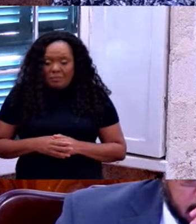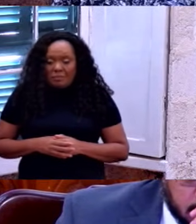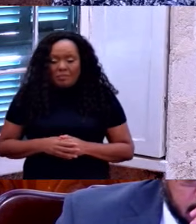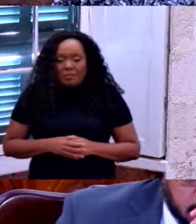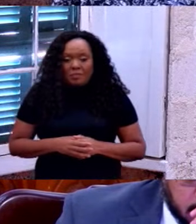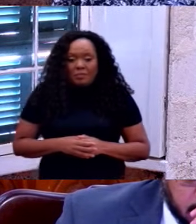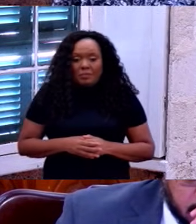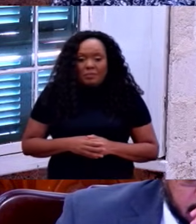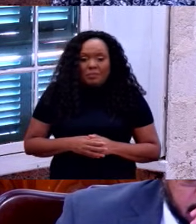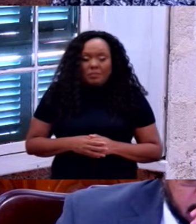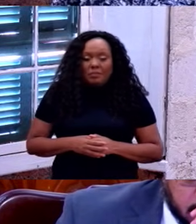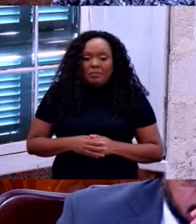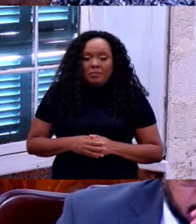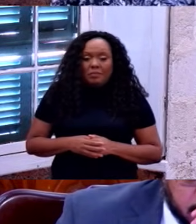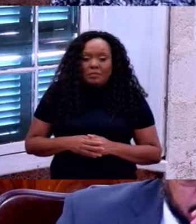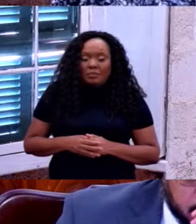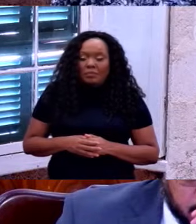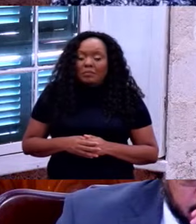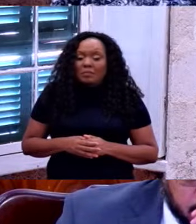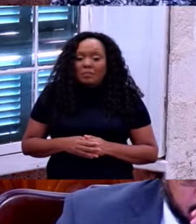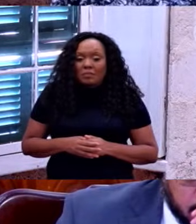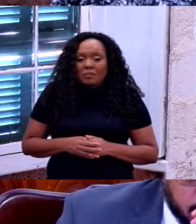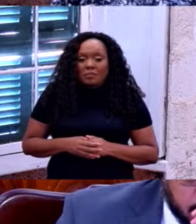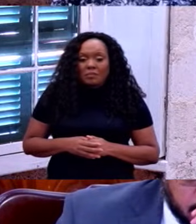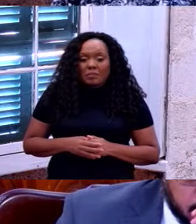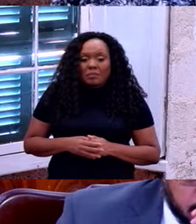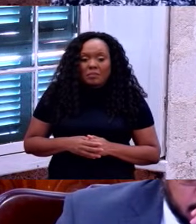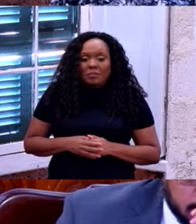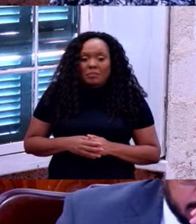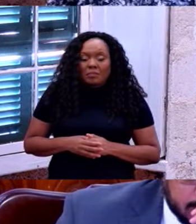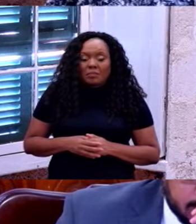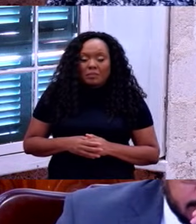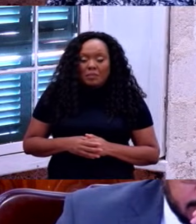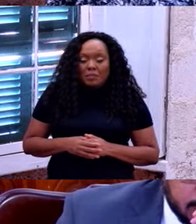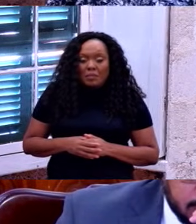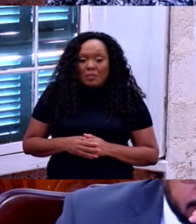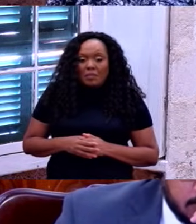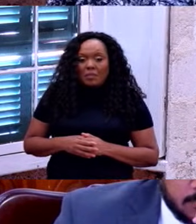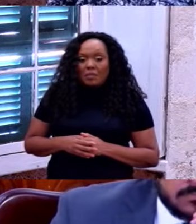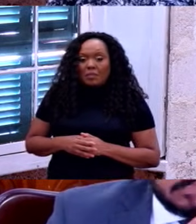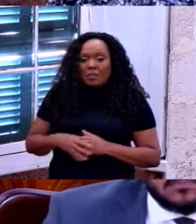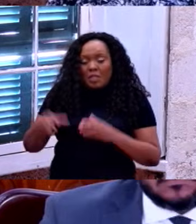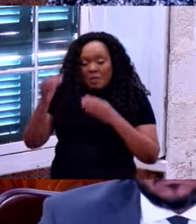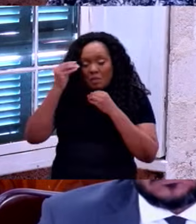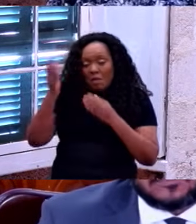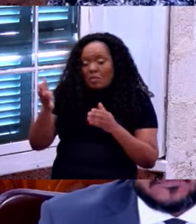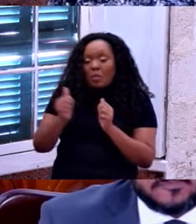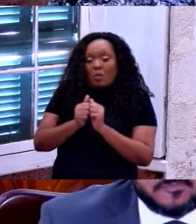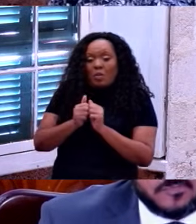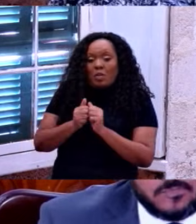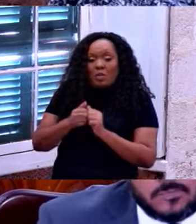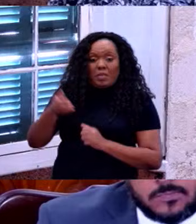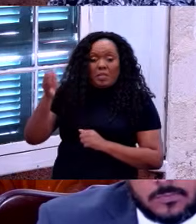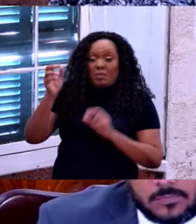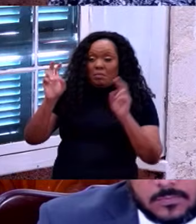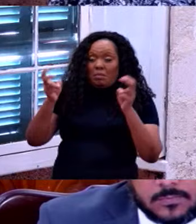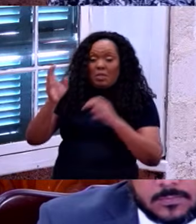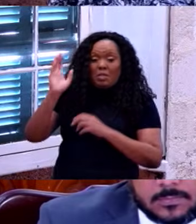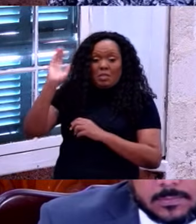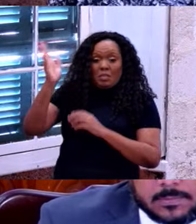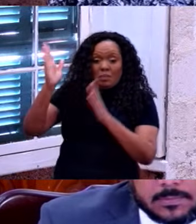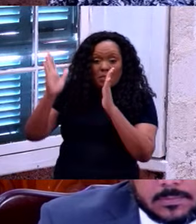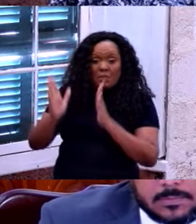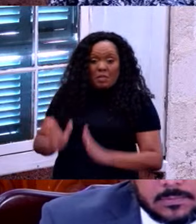The information that comes with this proposed amendment, let's deal with the Speaker, has no